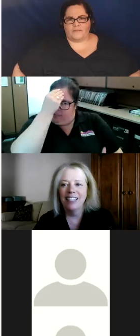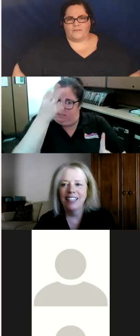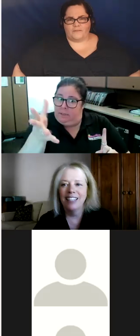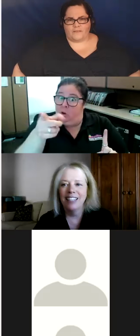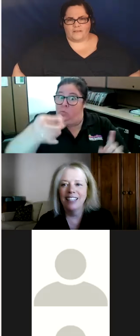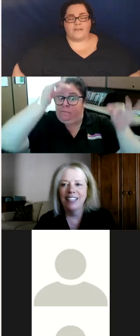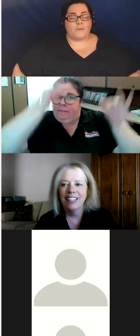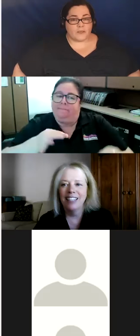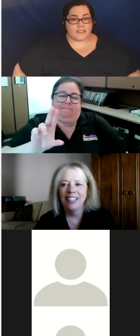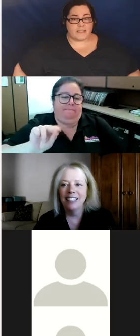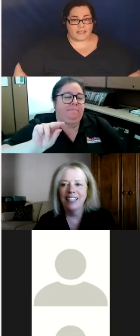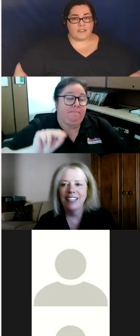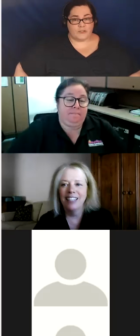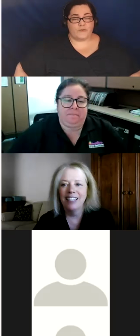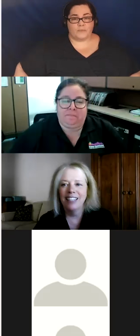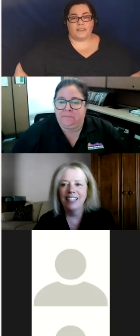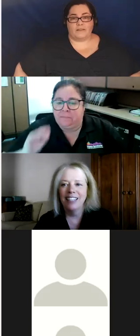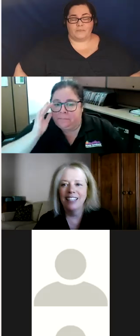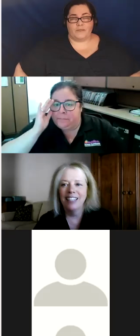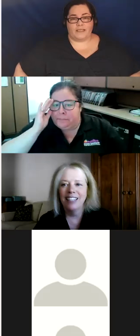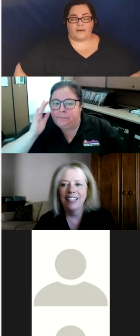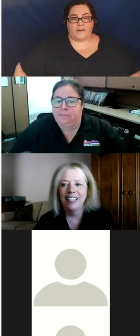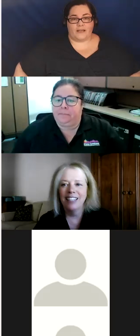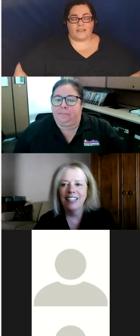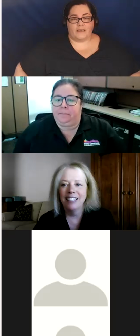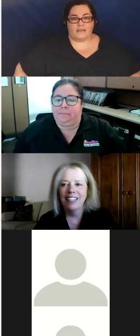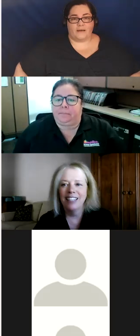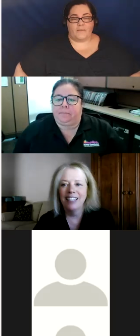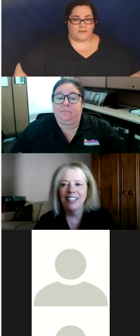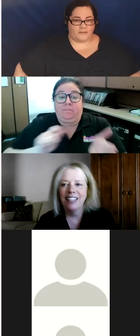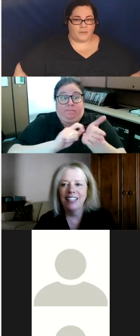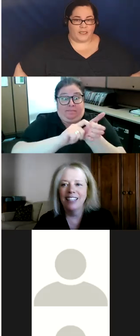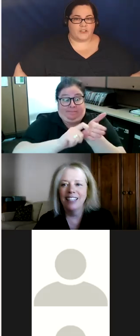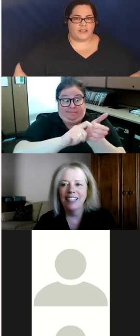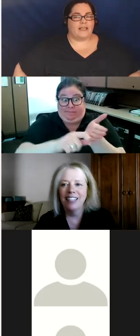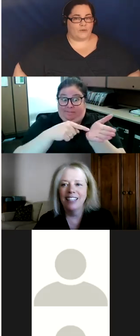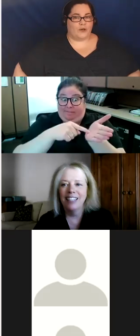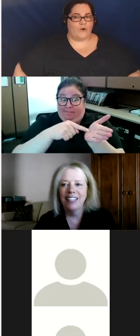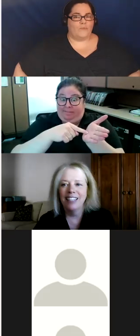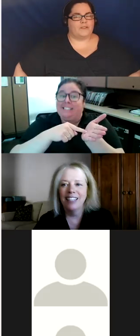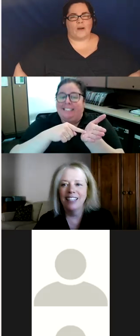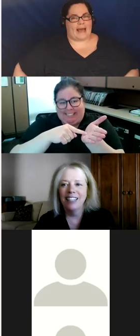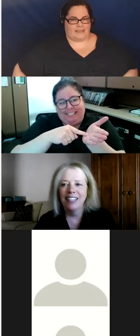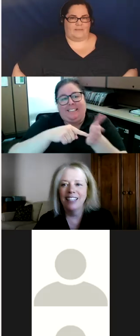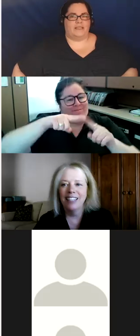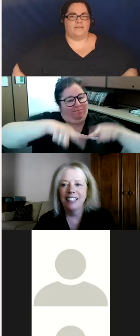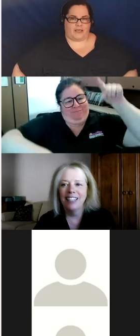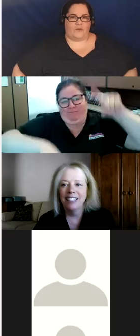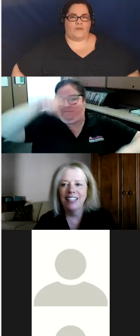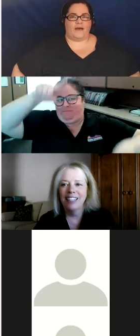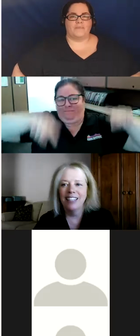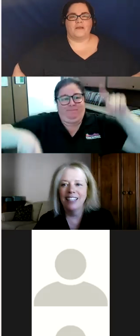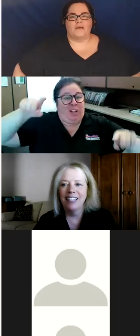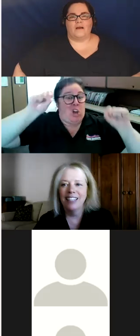So if a person does use lip reading rather as a method of communication, they'll let you know, but don't ask them. Let them